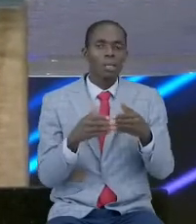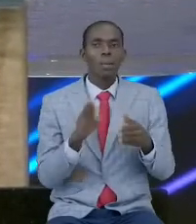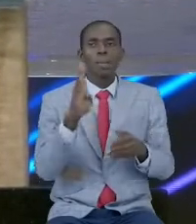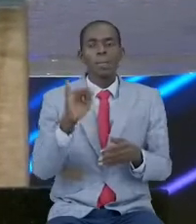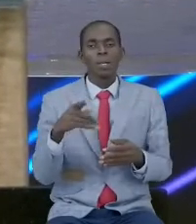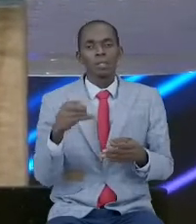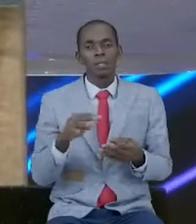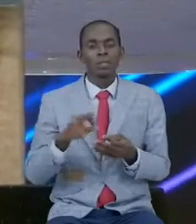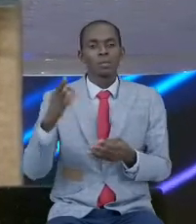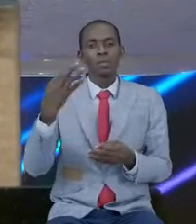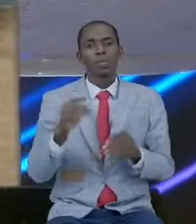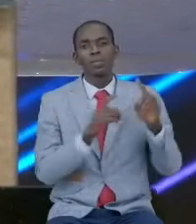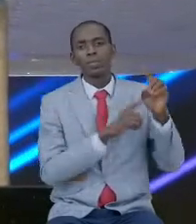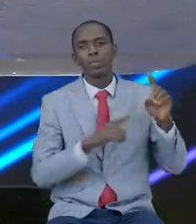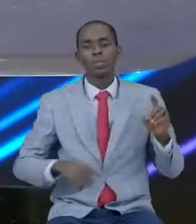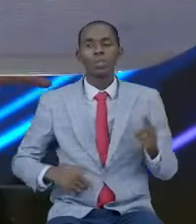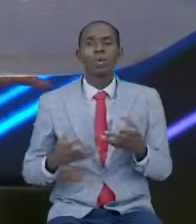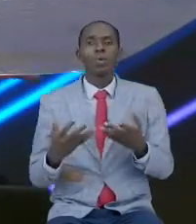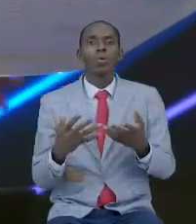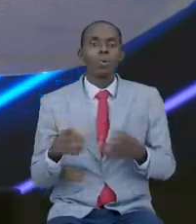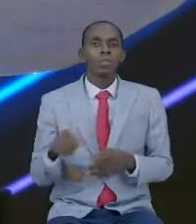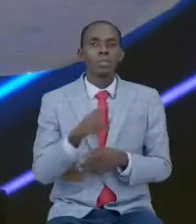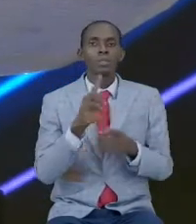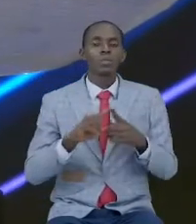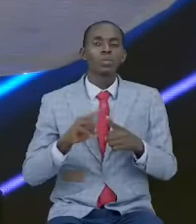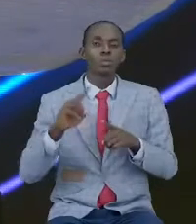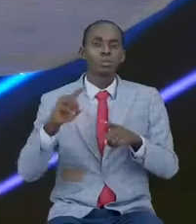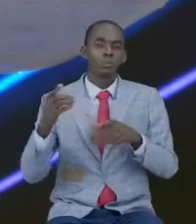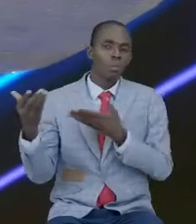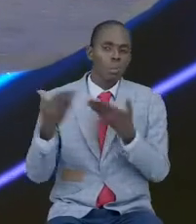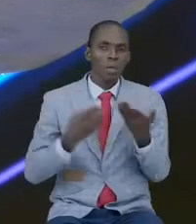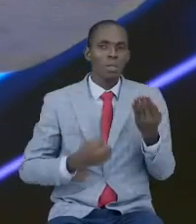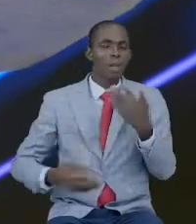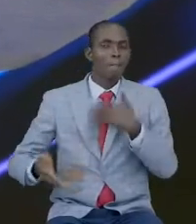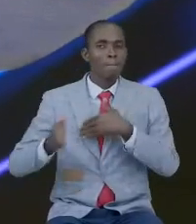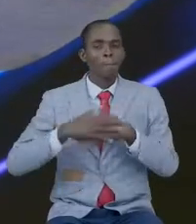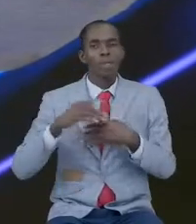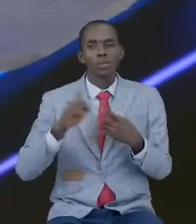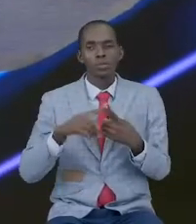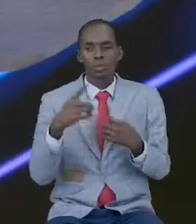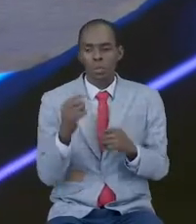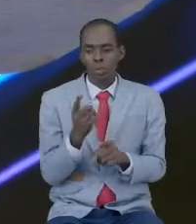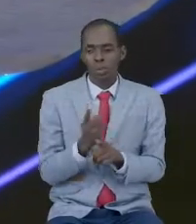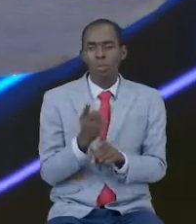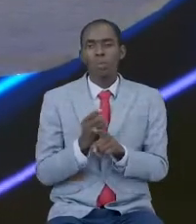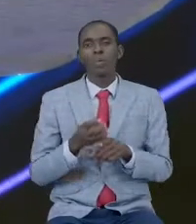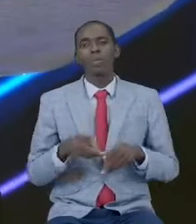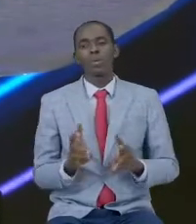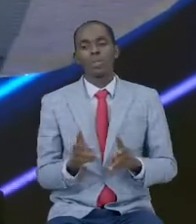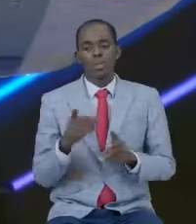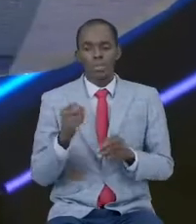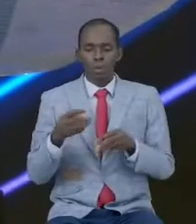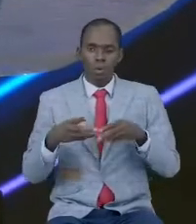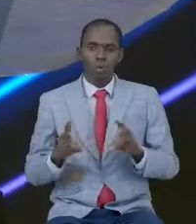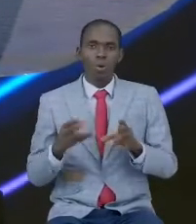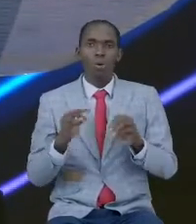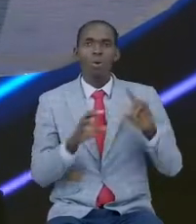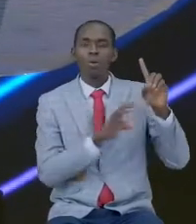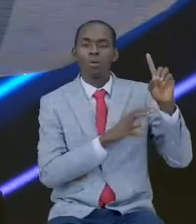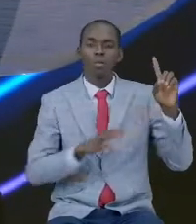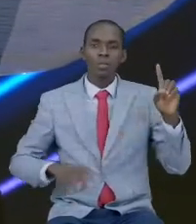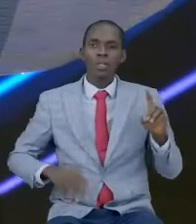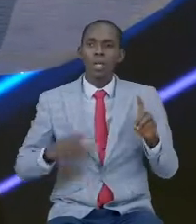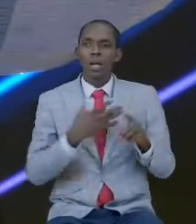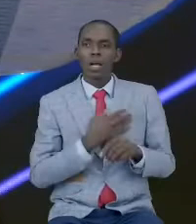the Lord, wanted to bring them back to the right way, the way of Christ and the